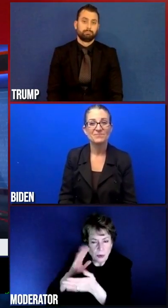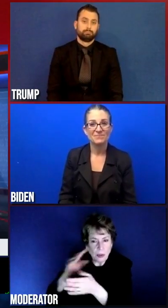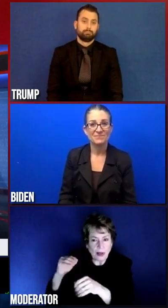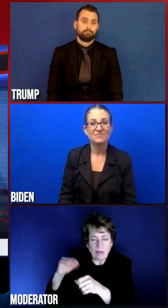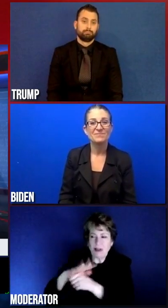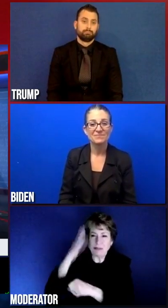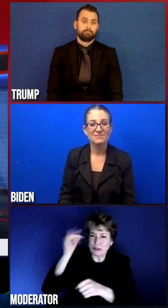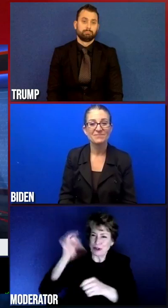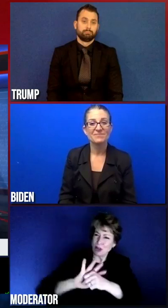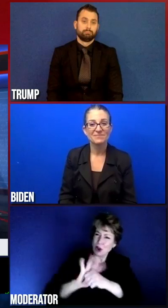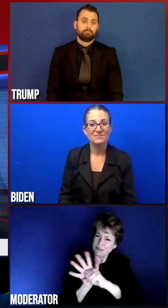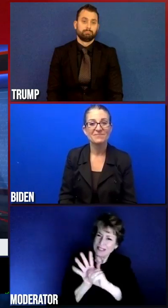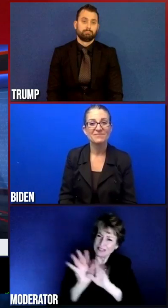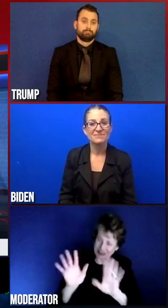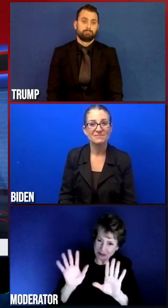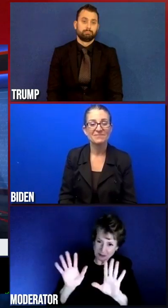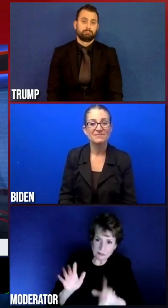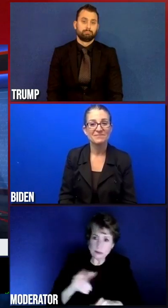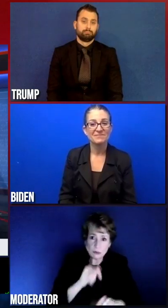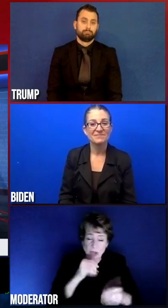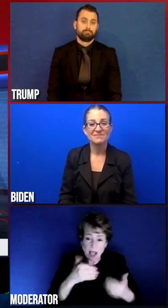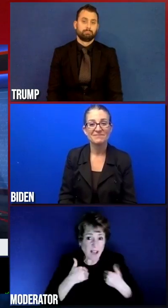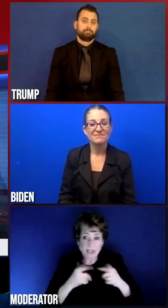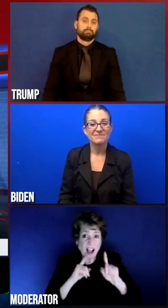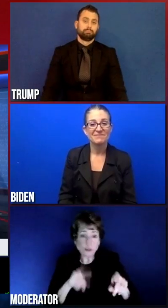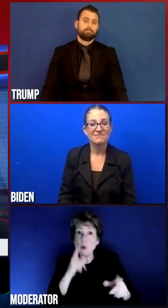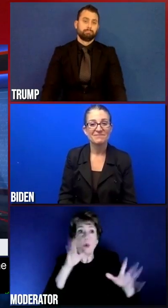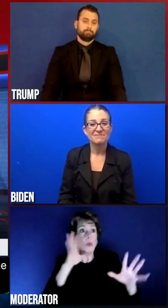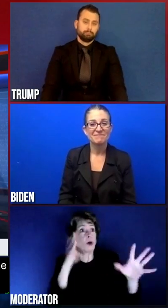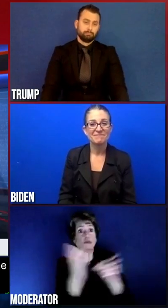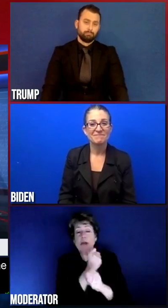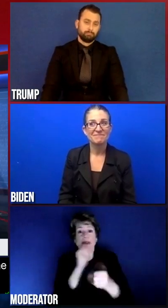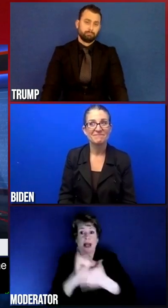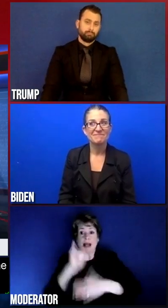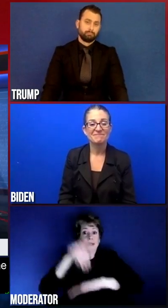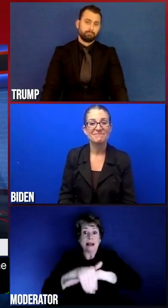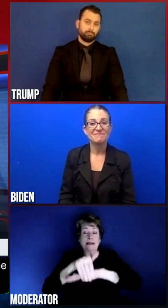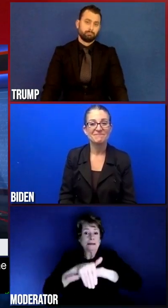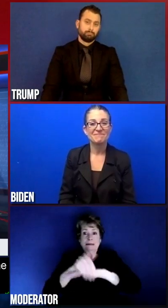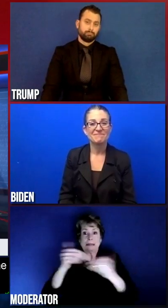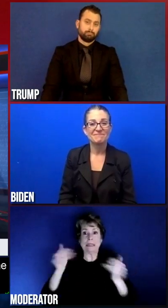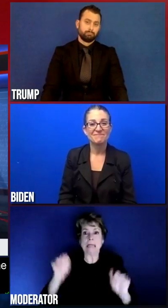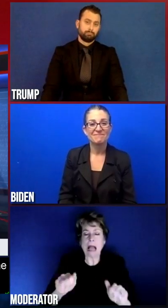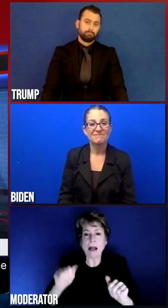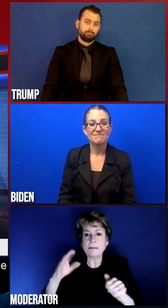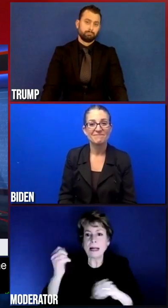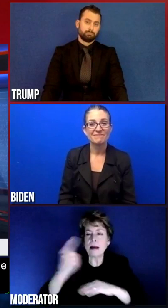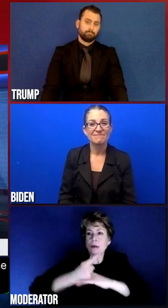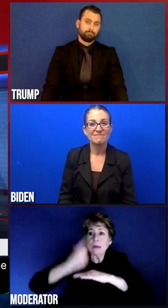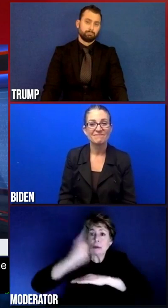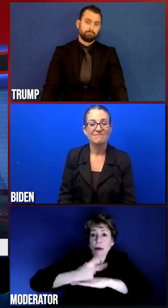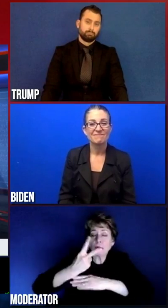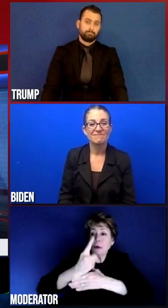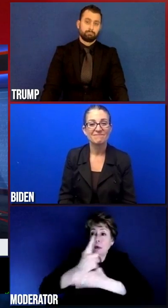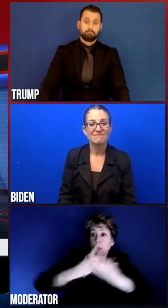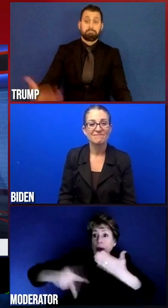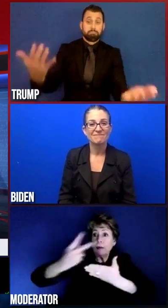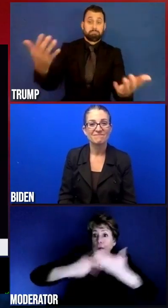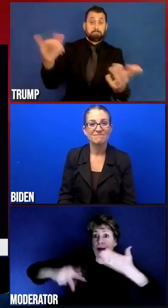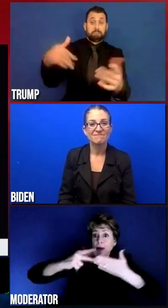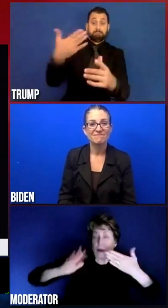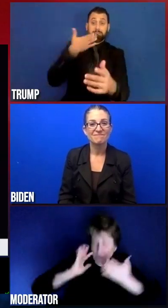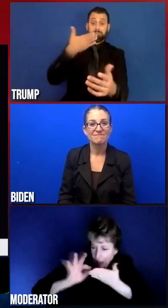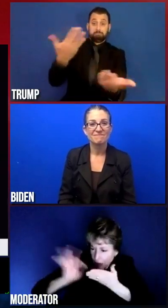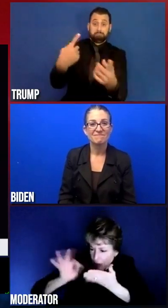on election night who the winner is, that it could be days, it could be weeks. Could be months. Until we find out who the new president is.